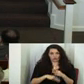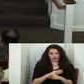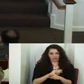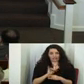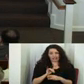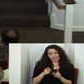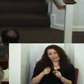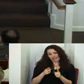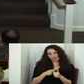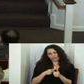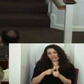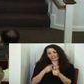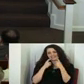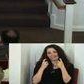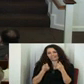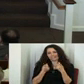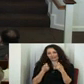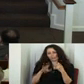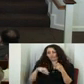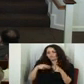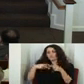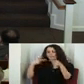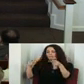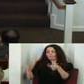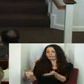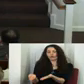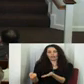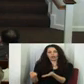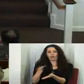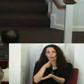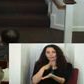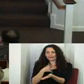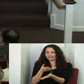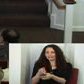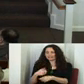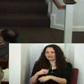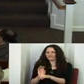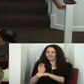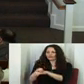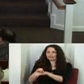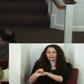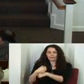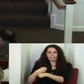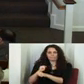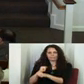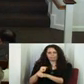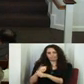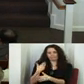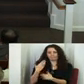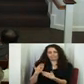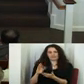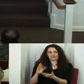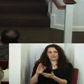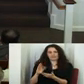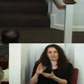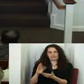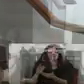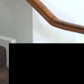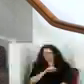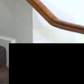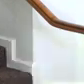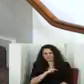to make them feel guilty for the rest of their lives. To set up this patriarchy, this line when men are on